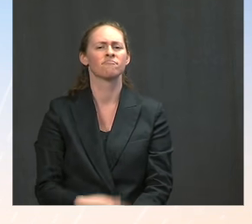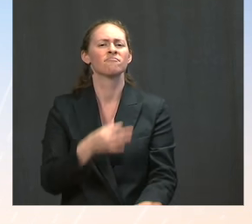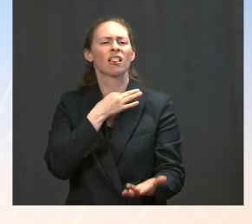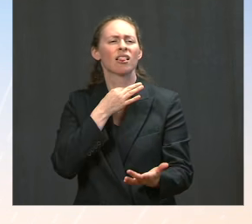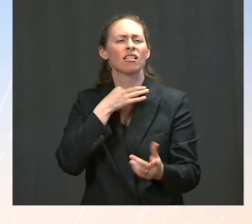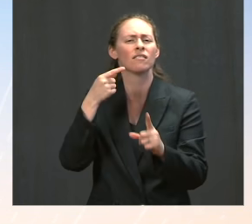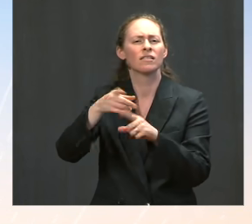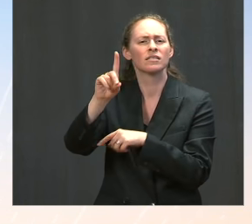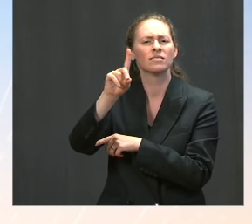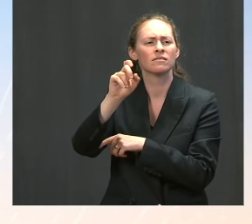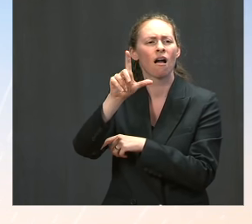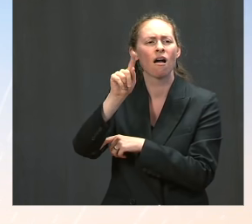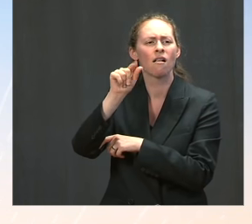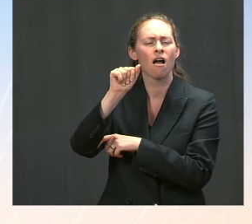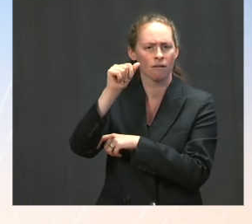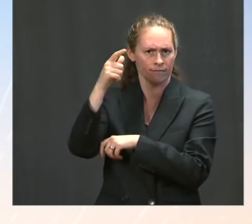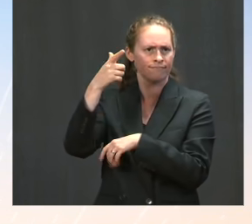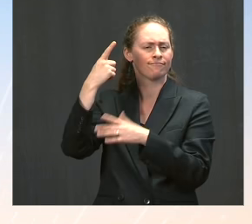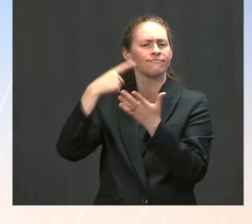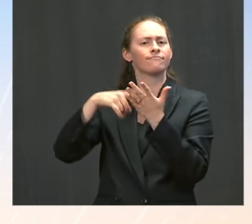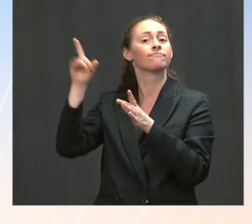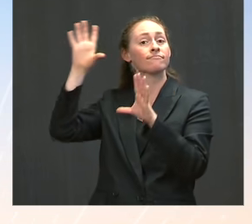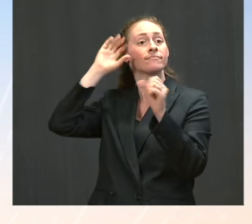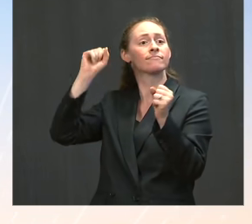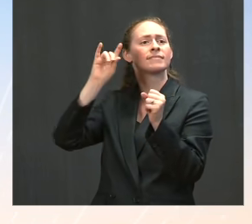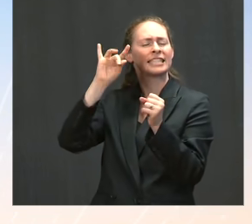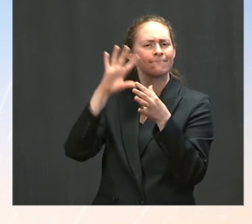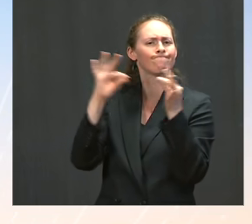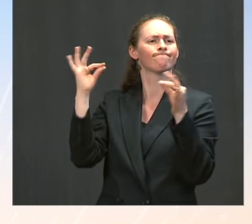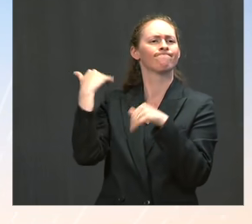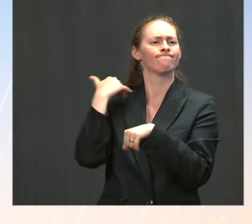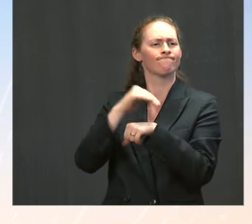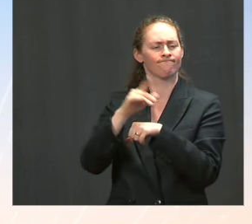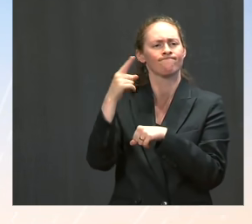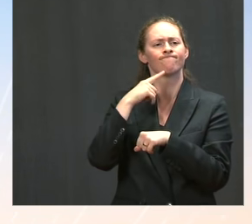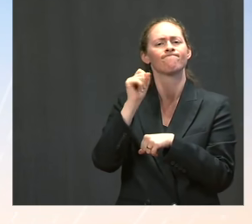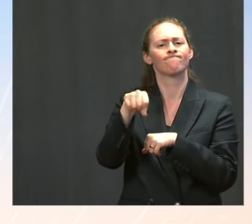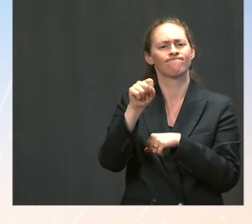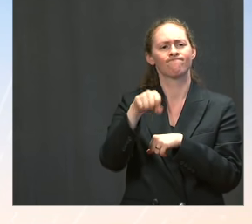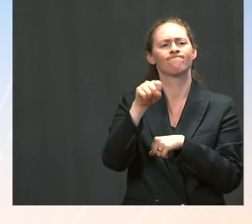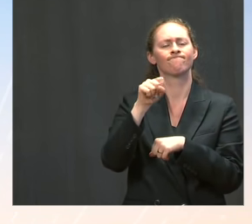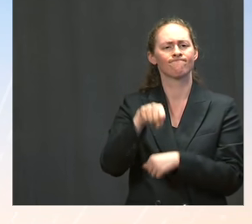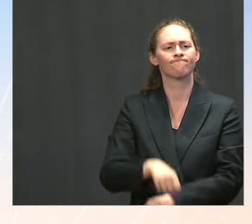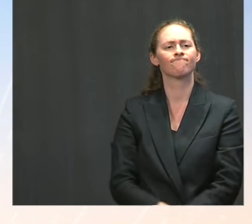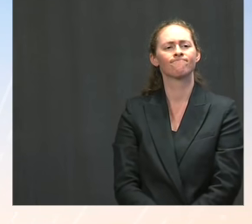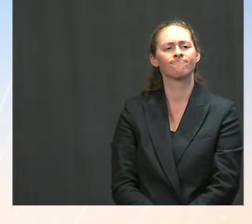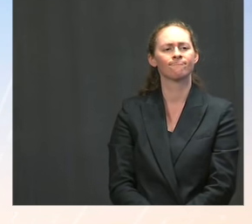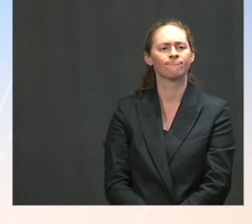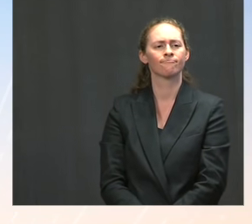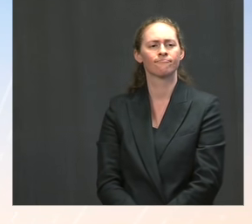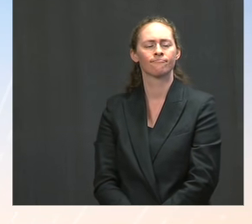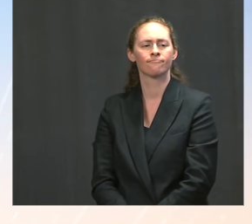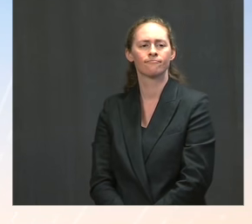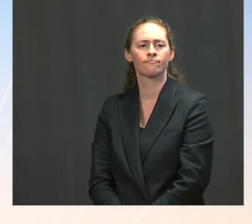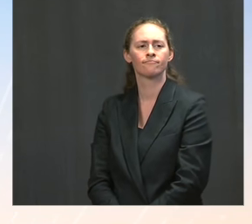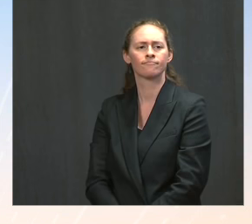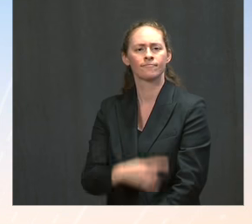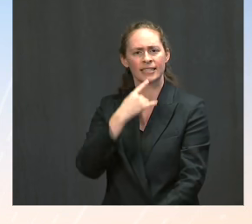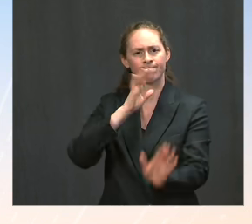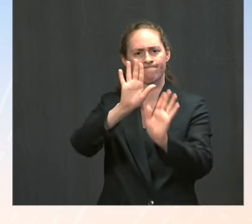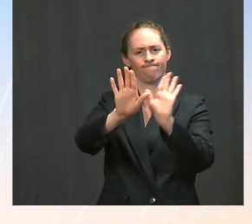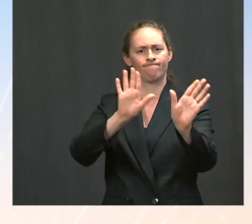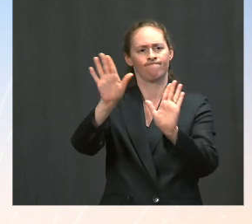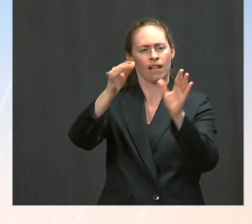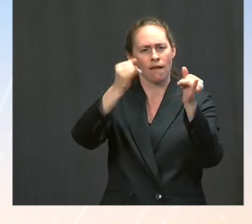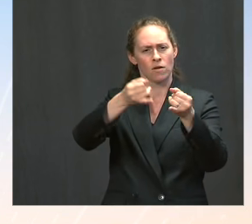last night speak at some length about the effects on individual Americans, what the consequences